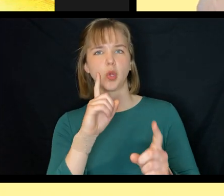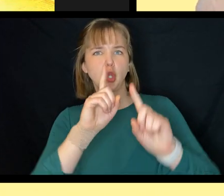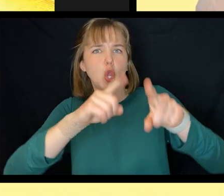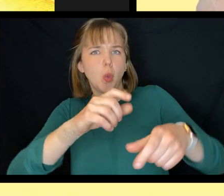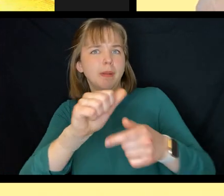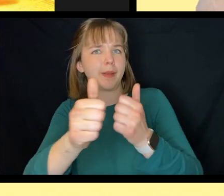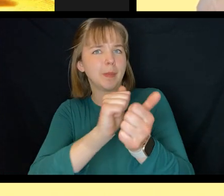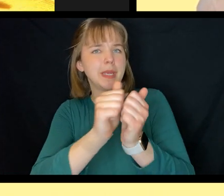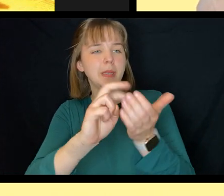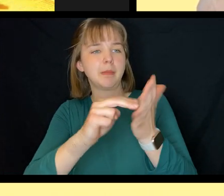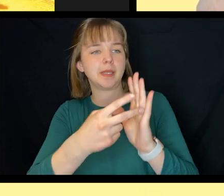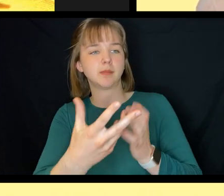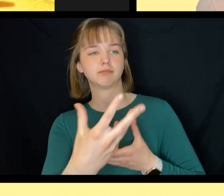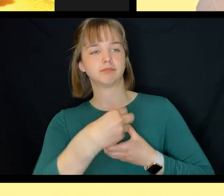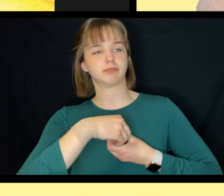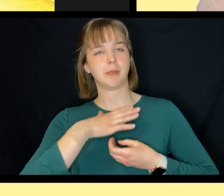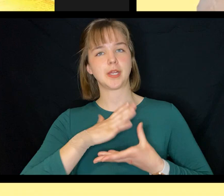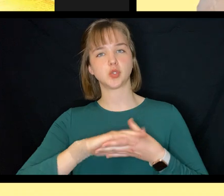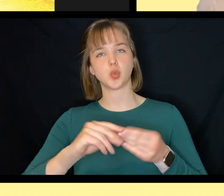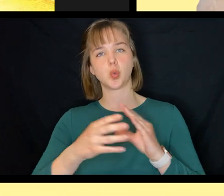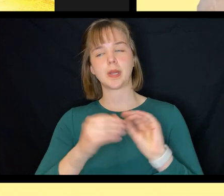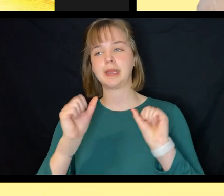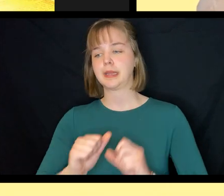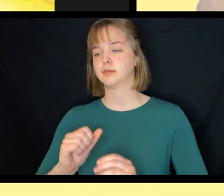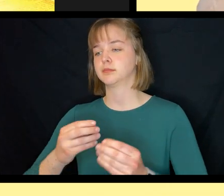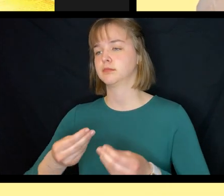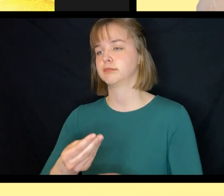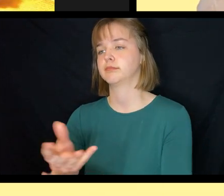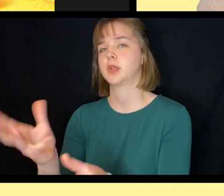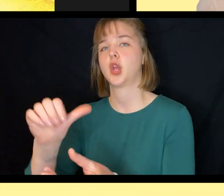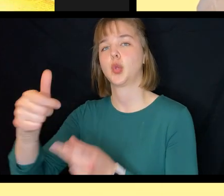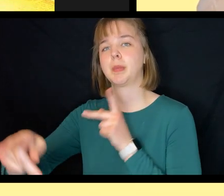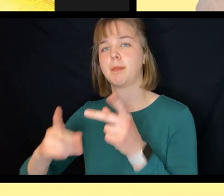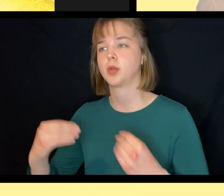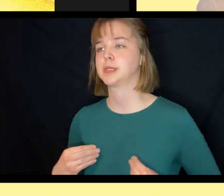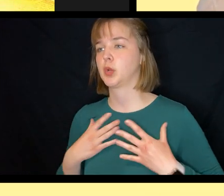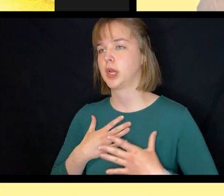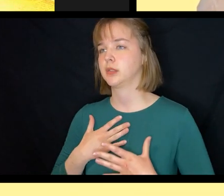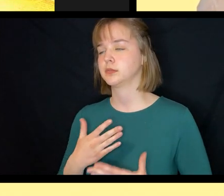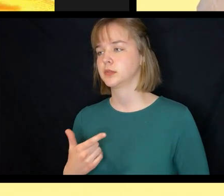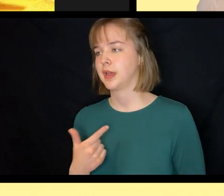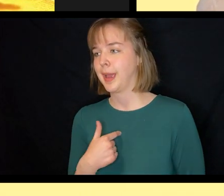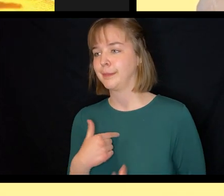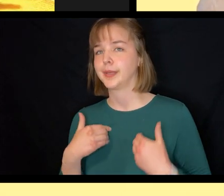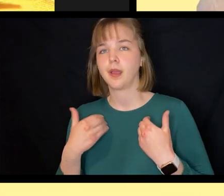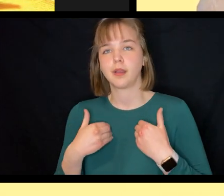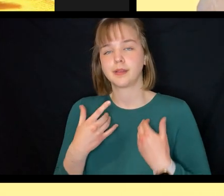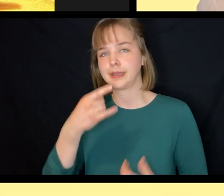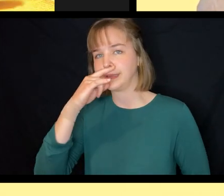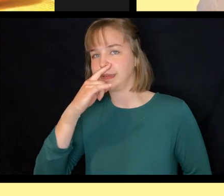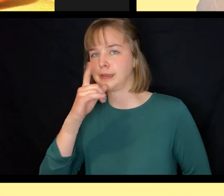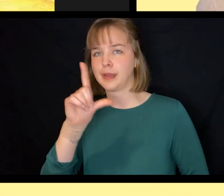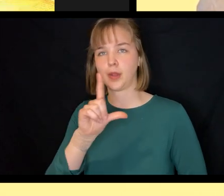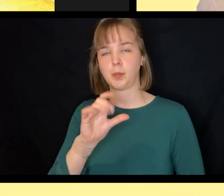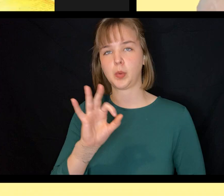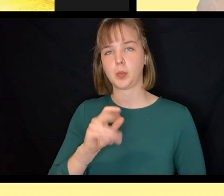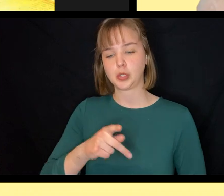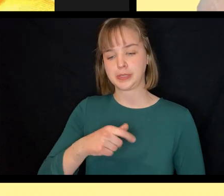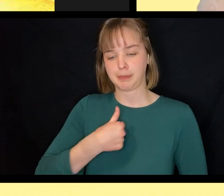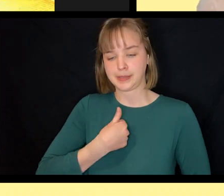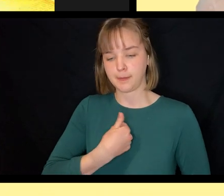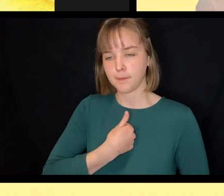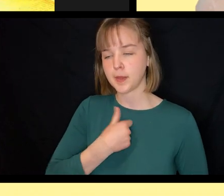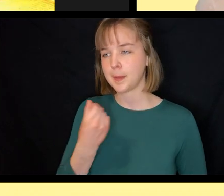be able to talk about for a long time and share and hopefully inspire others to be like, hey, this kid did it. Maybe I can do it